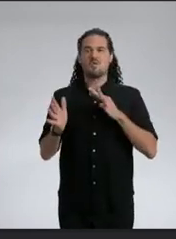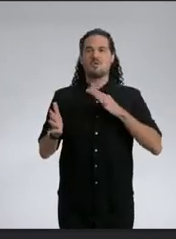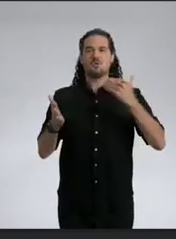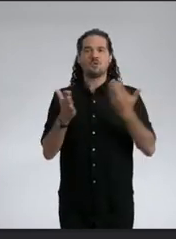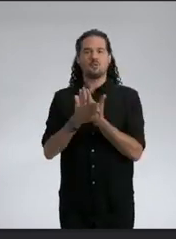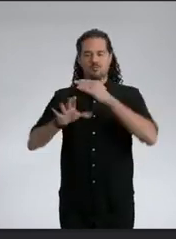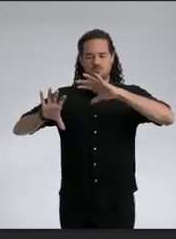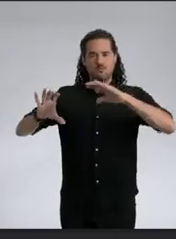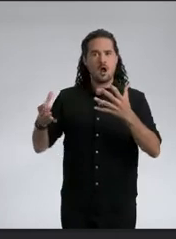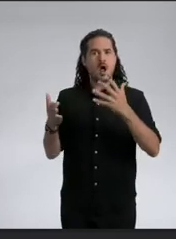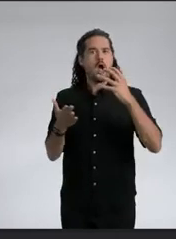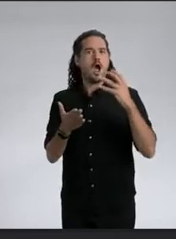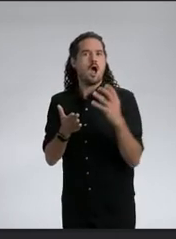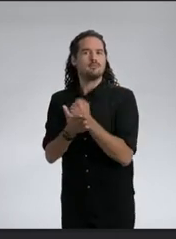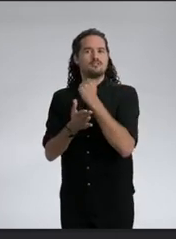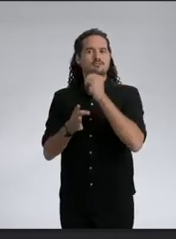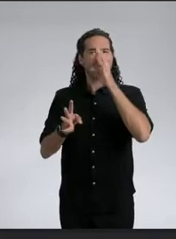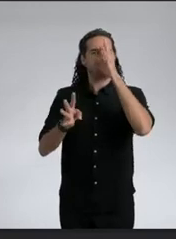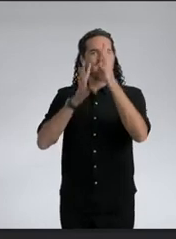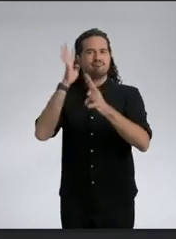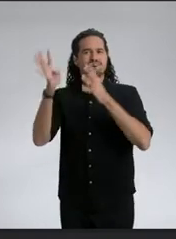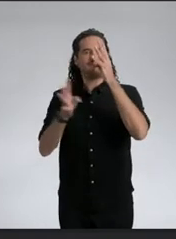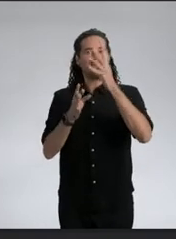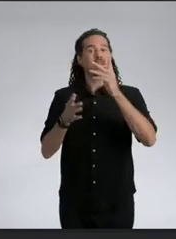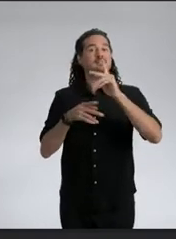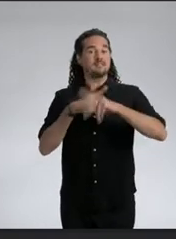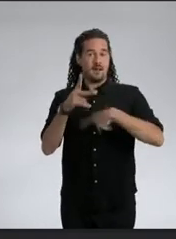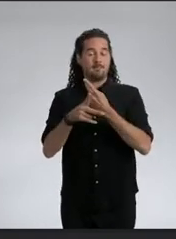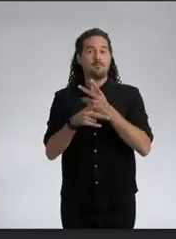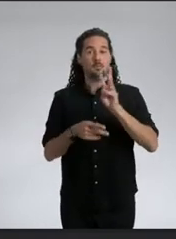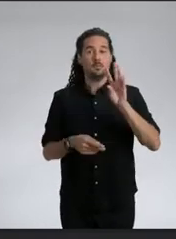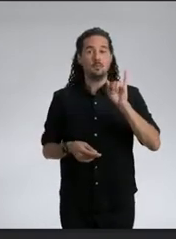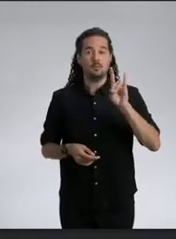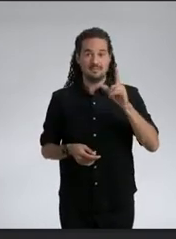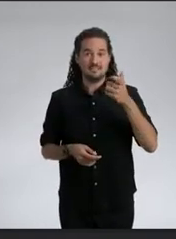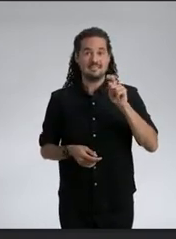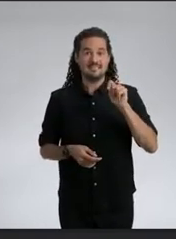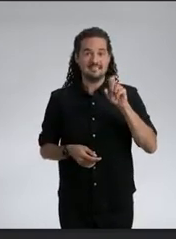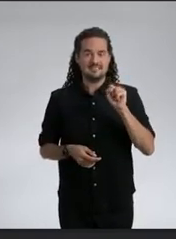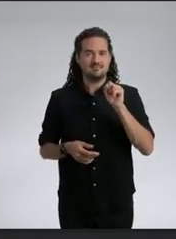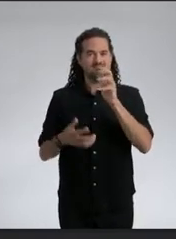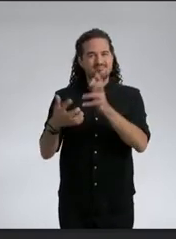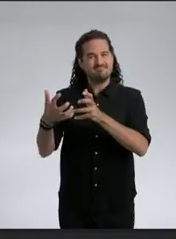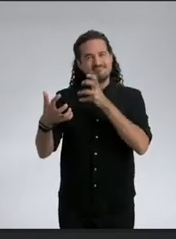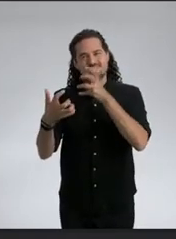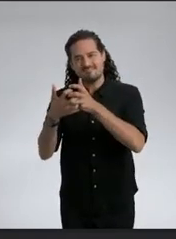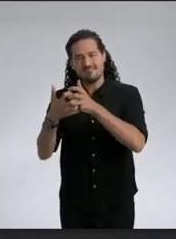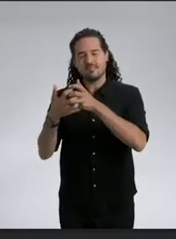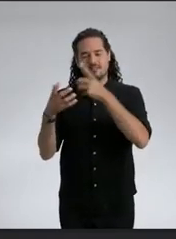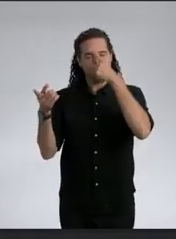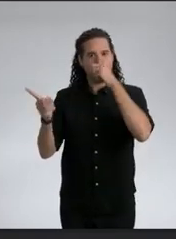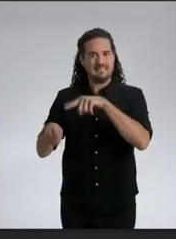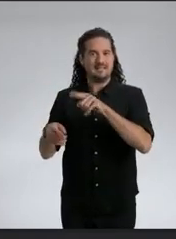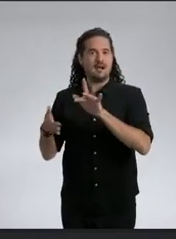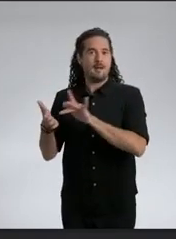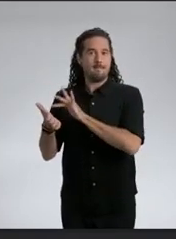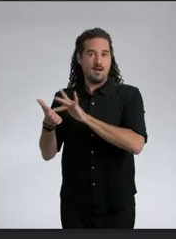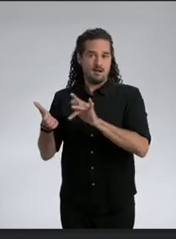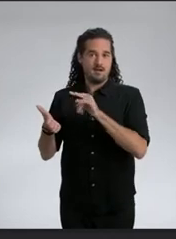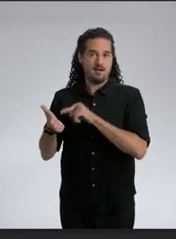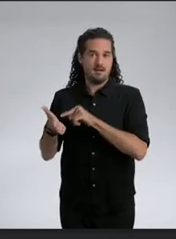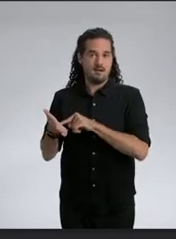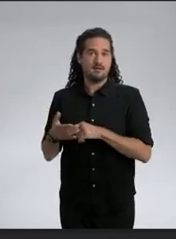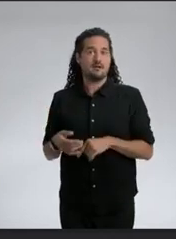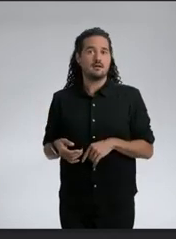opportunities for entirely new types of widgets that work best on iPad. To make getting into widgets